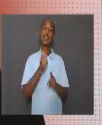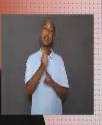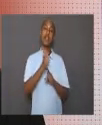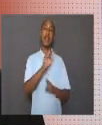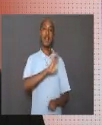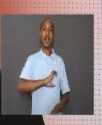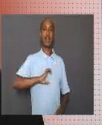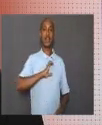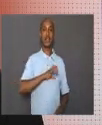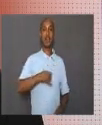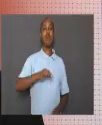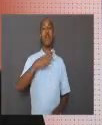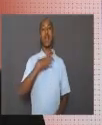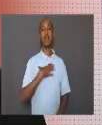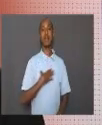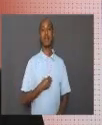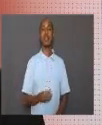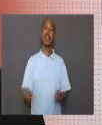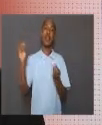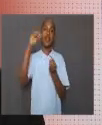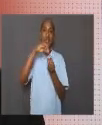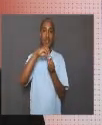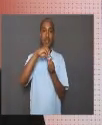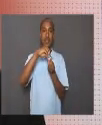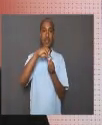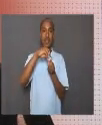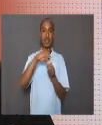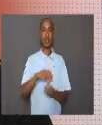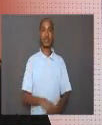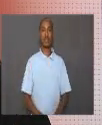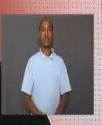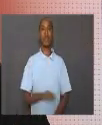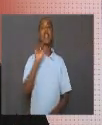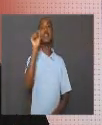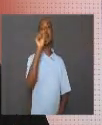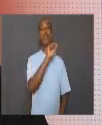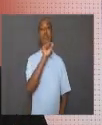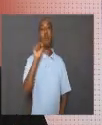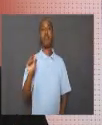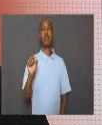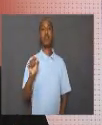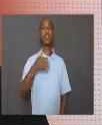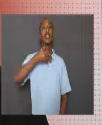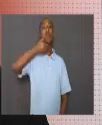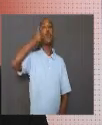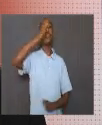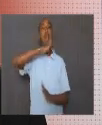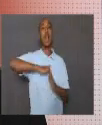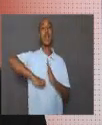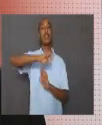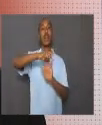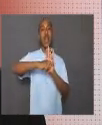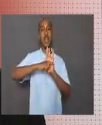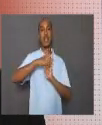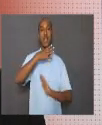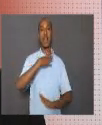metallic character of elements increases. Therefore, the most